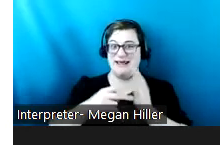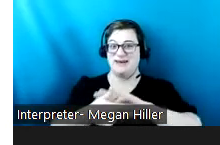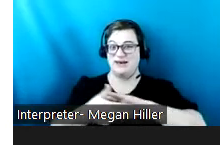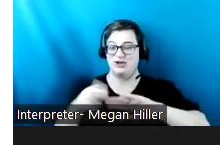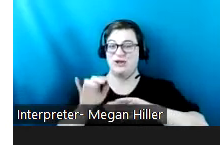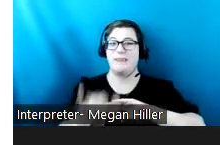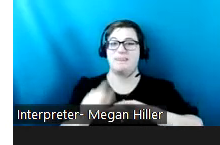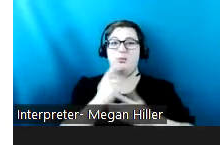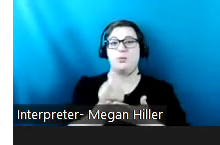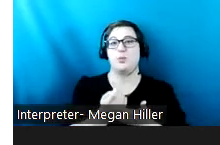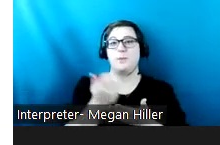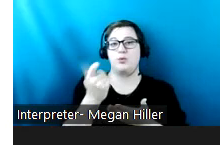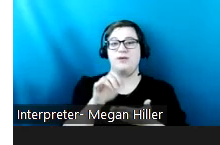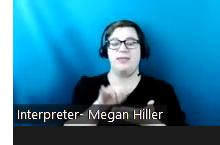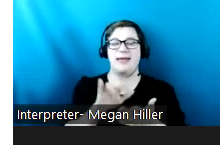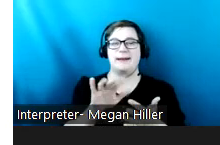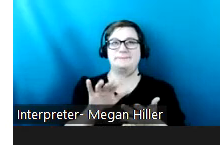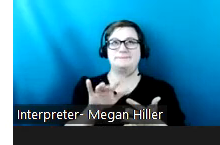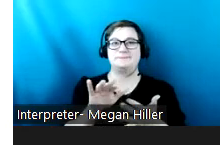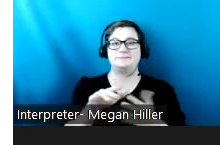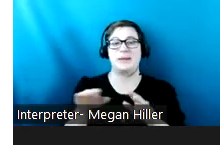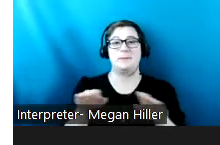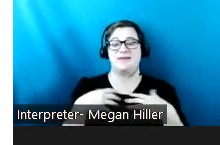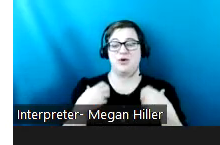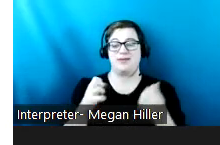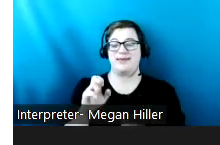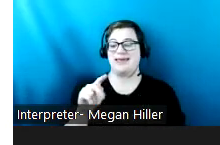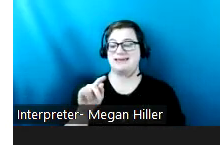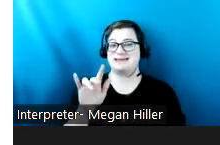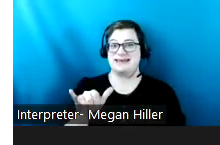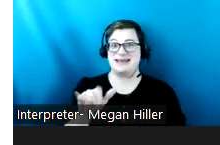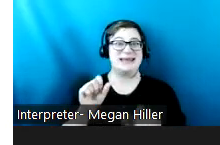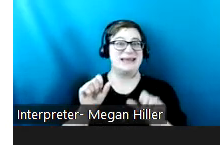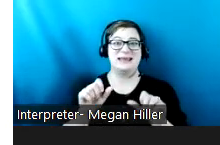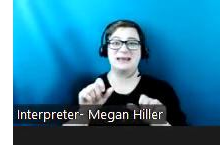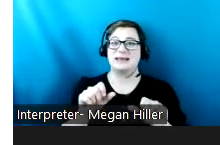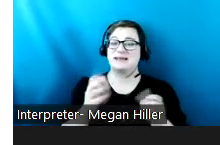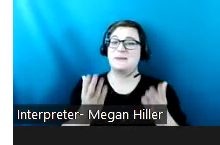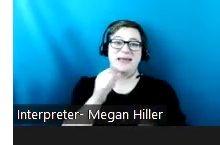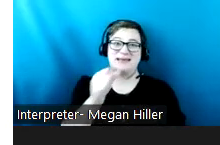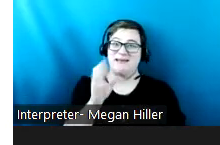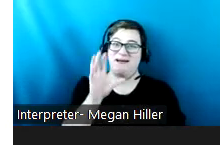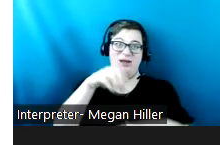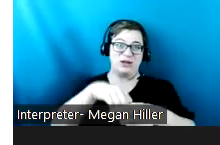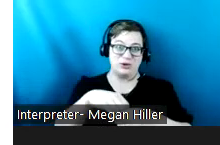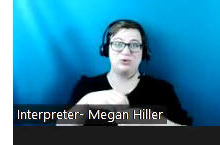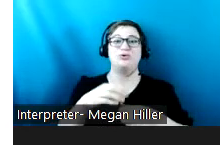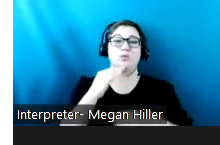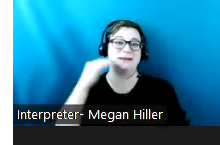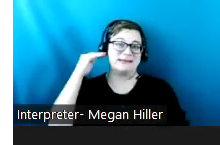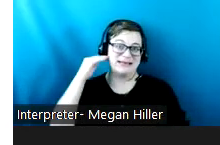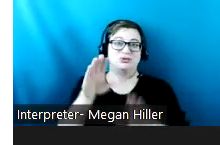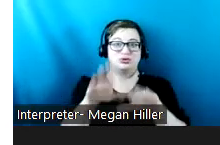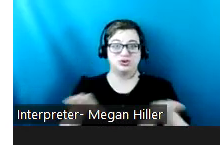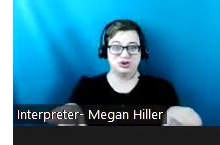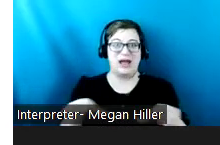is removing that behavioral health entities may not include residential childcare facilities or RCCFs. So